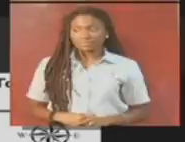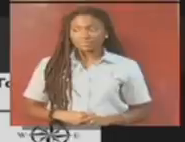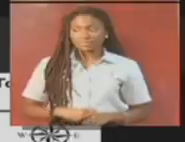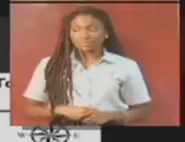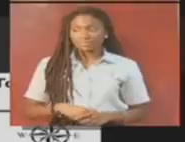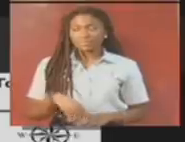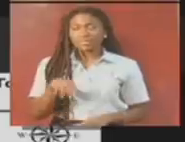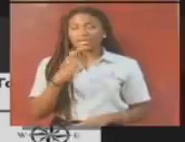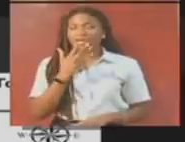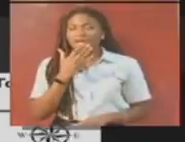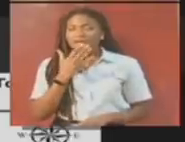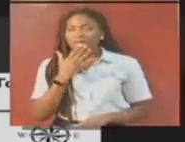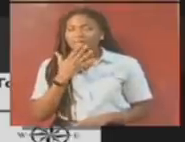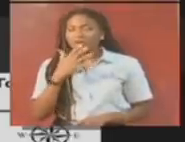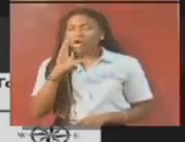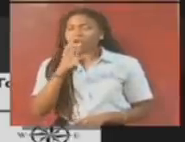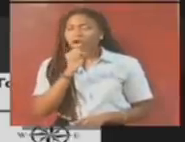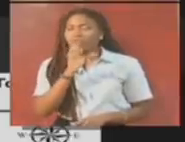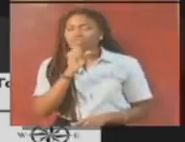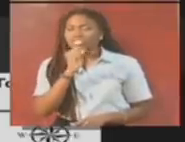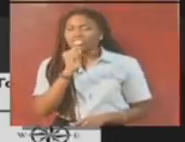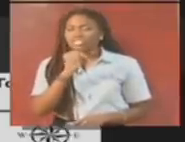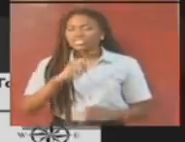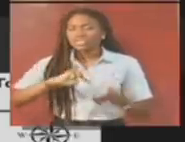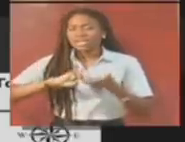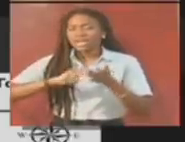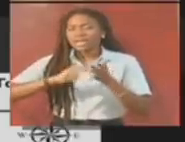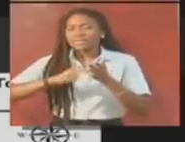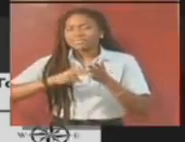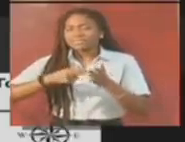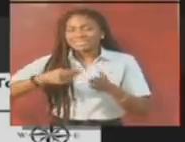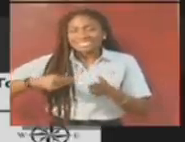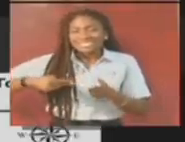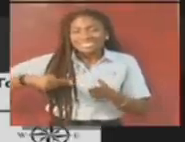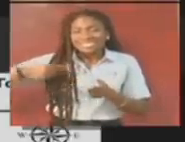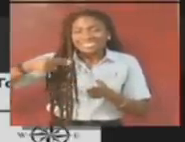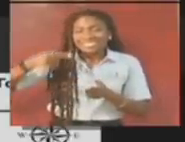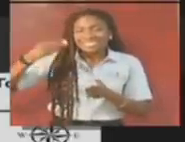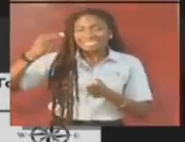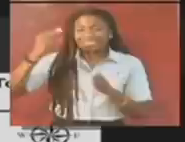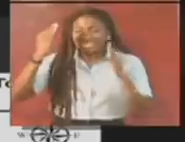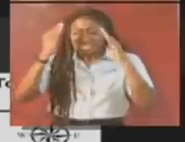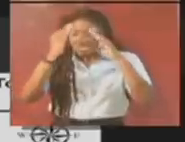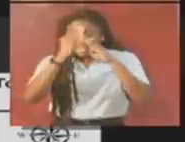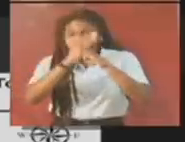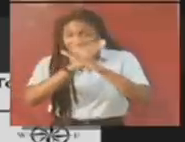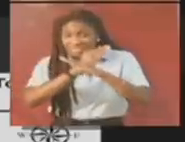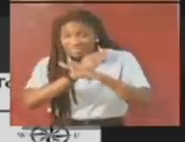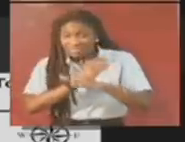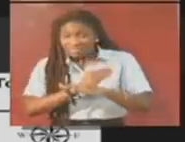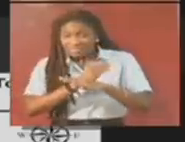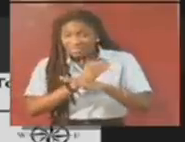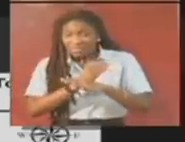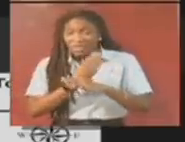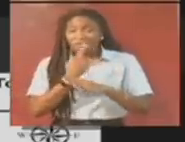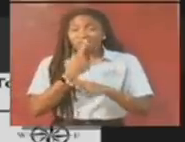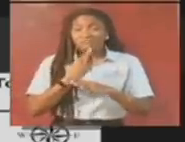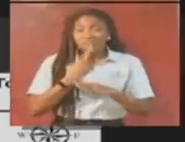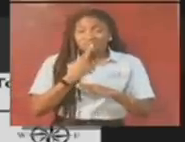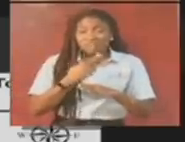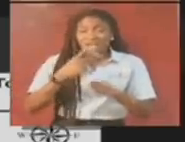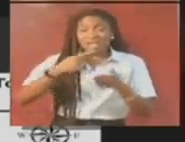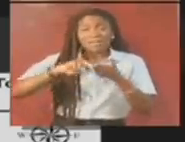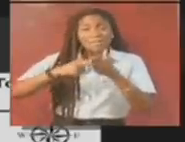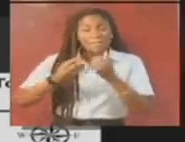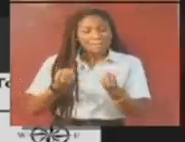are represented in the orangish color, ranging from light orange to darkish, more reddish orange. And we know that the